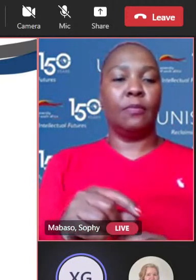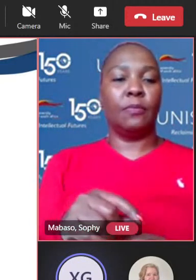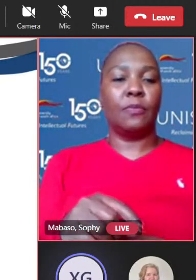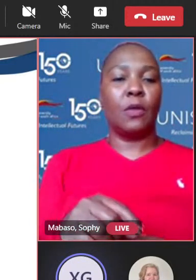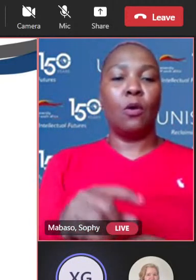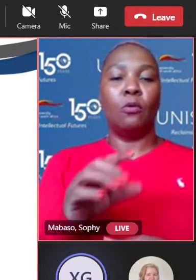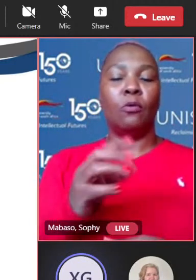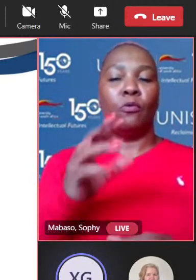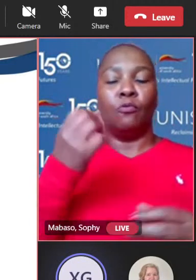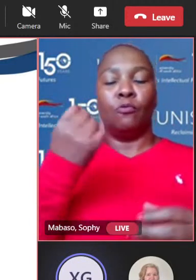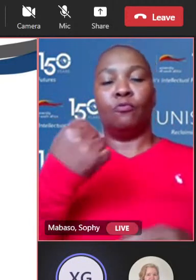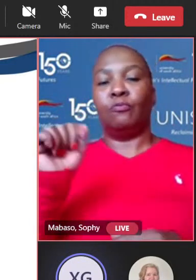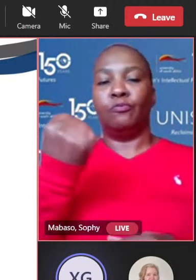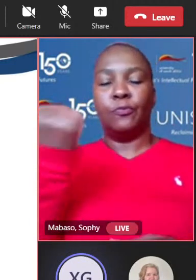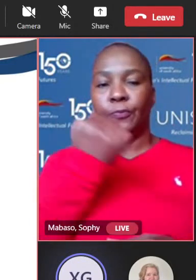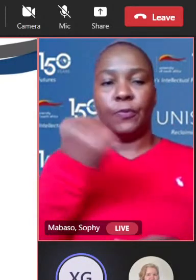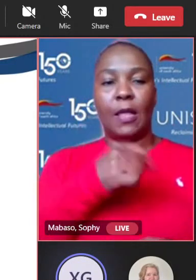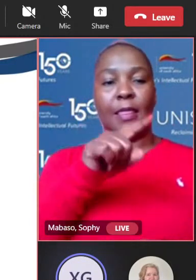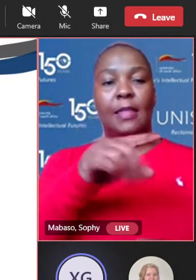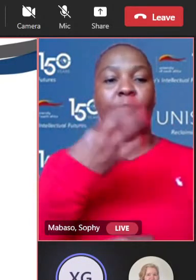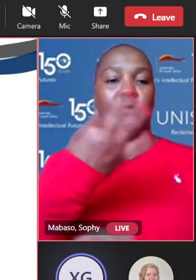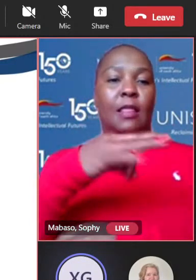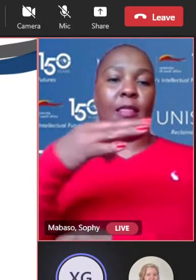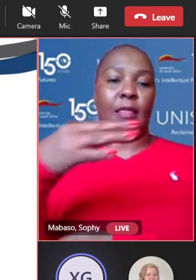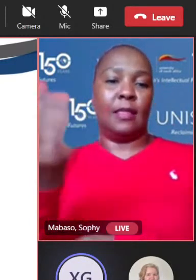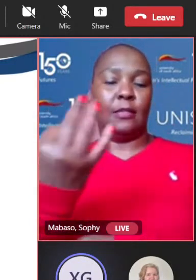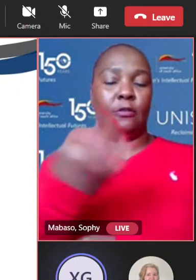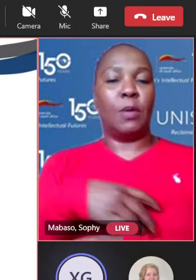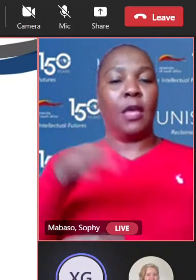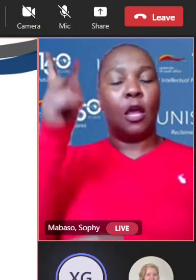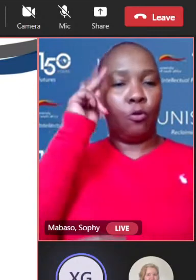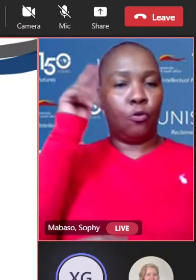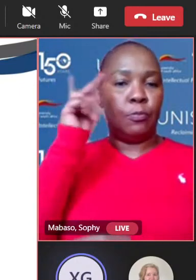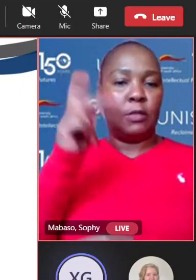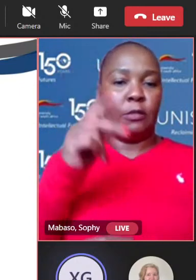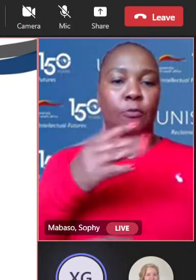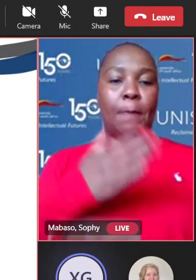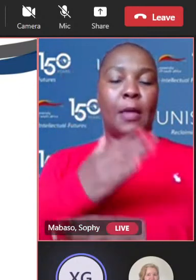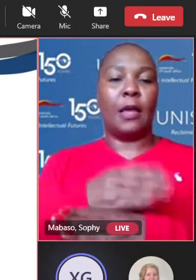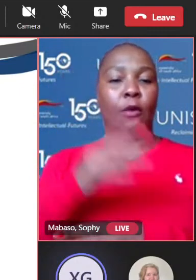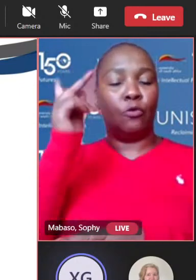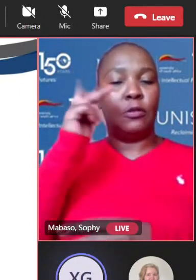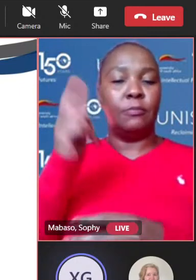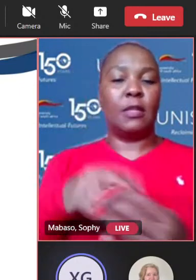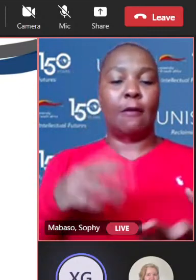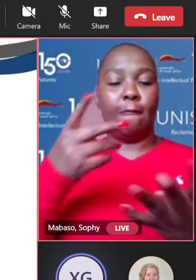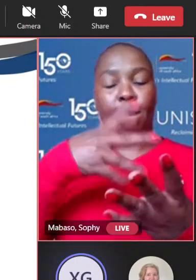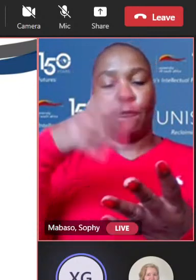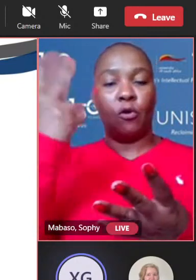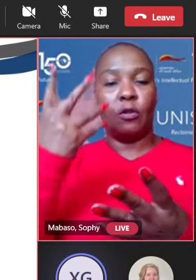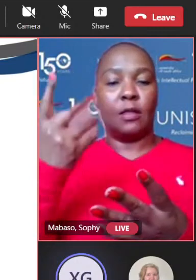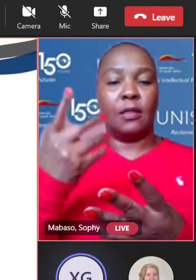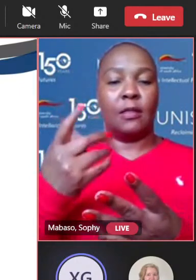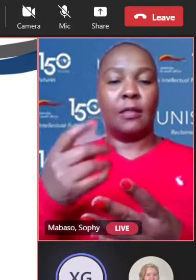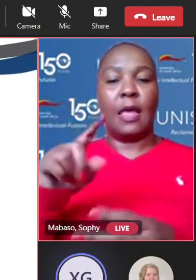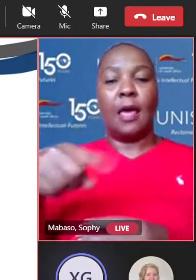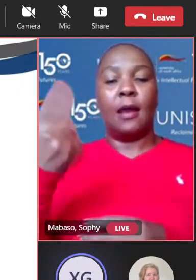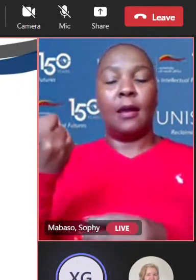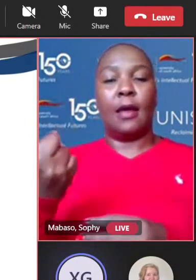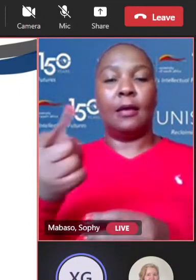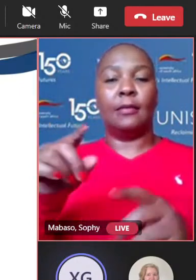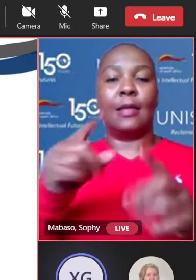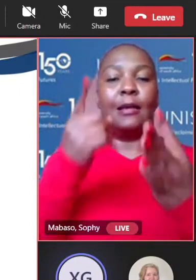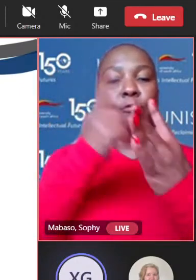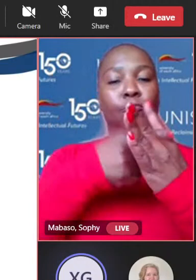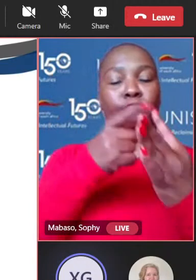of it. You make acknowledgements, and the fourth step gives you another screen, which will now say